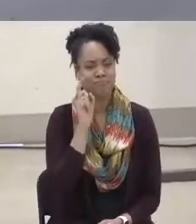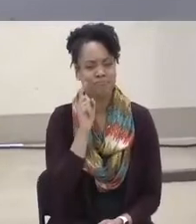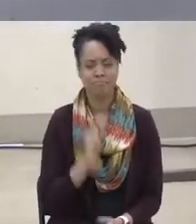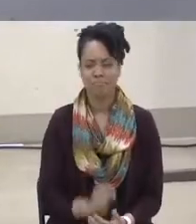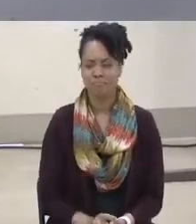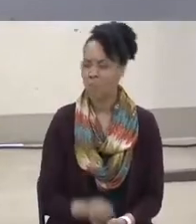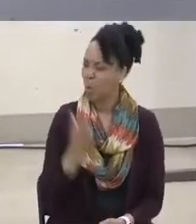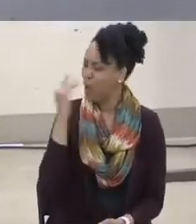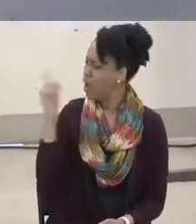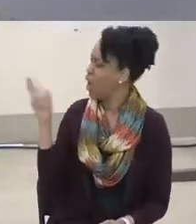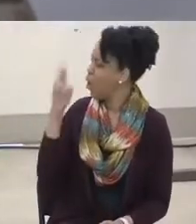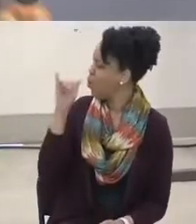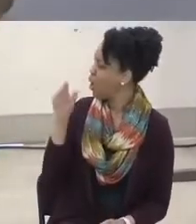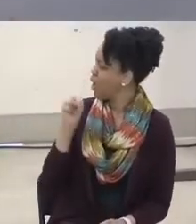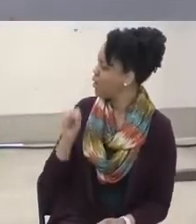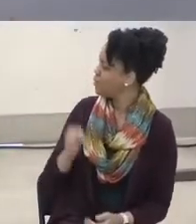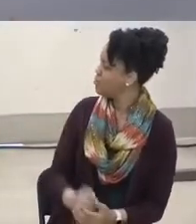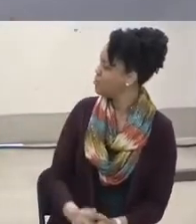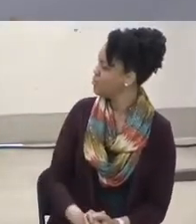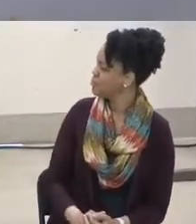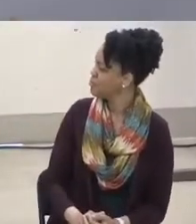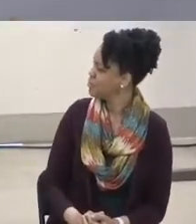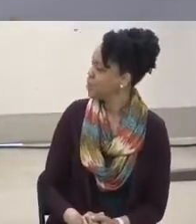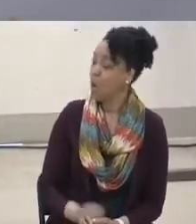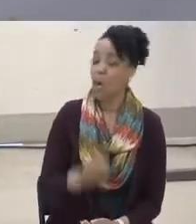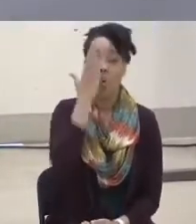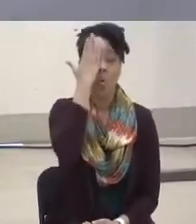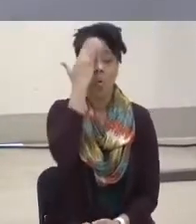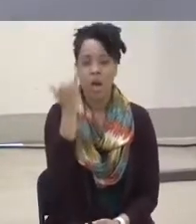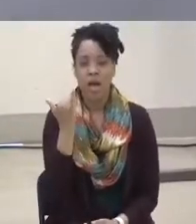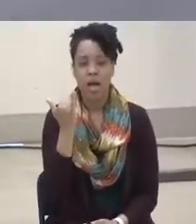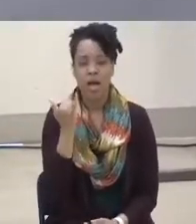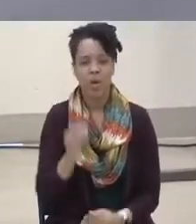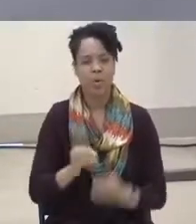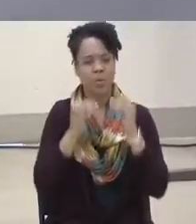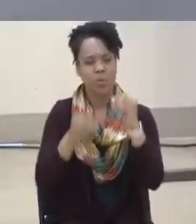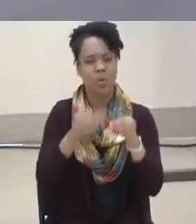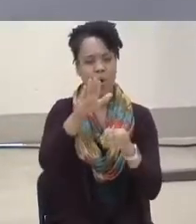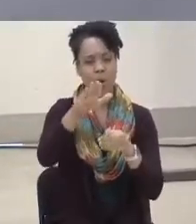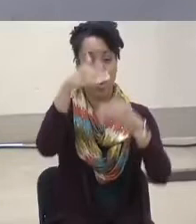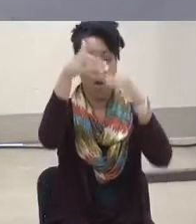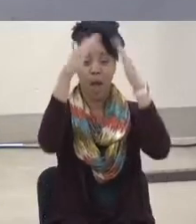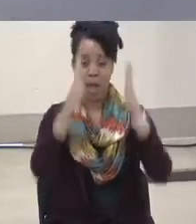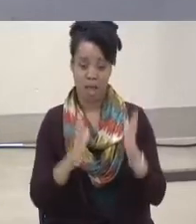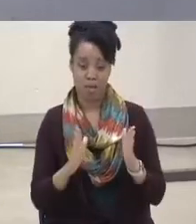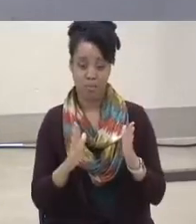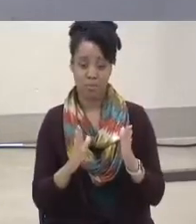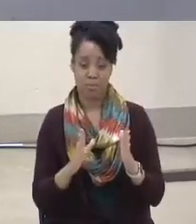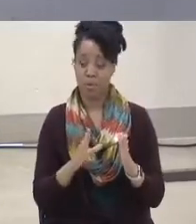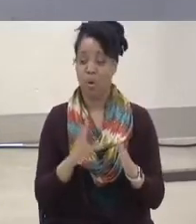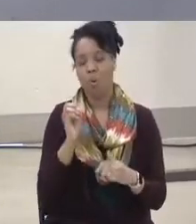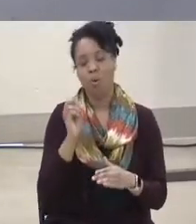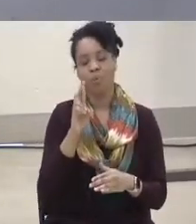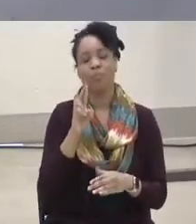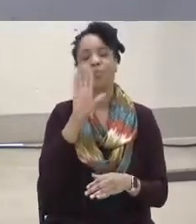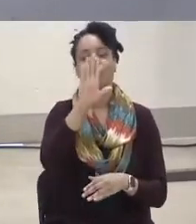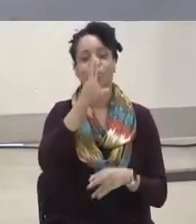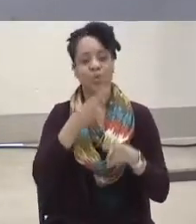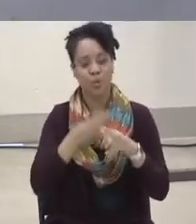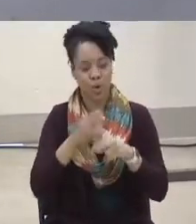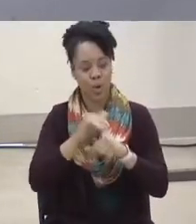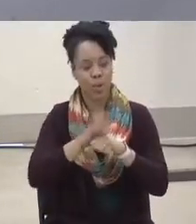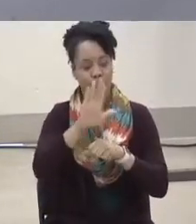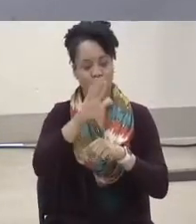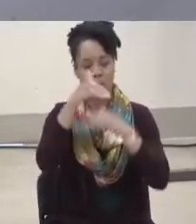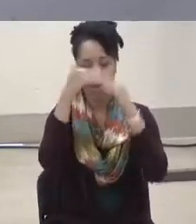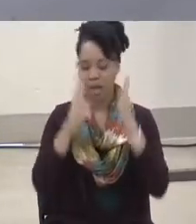Ryan, pick casa? your mic back up. Why would you put your house and your name ¿Por on qué? your house? ¿Por qué tú